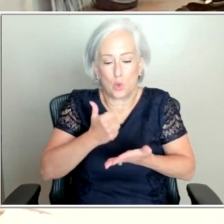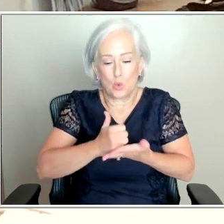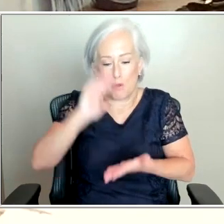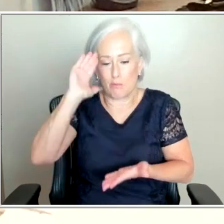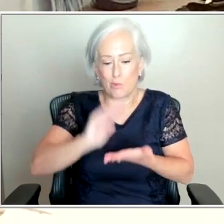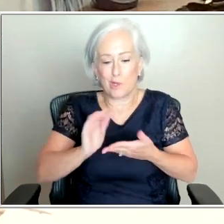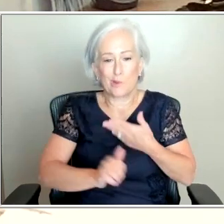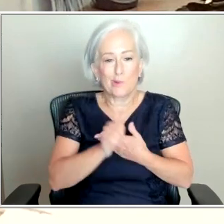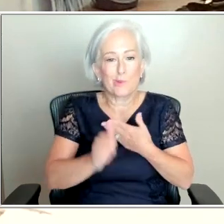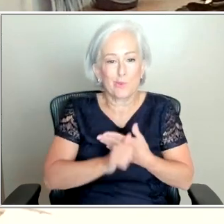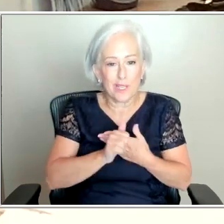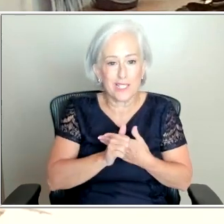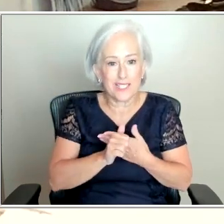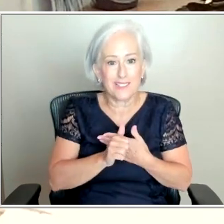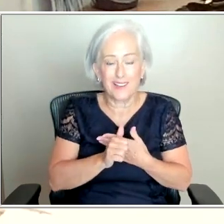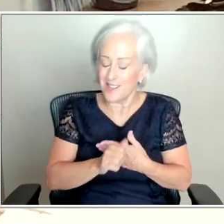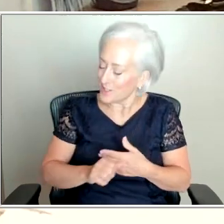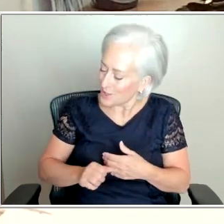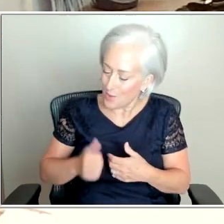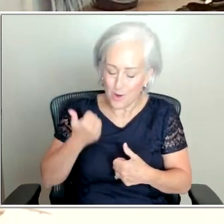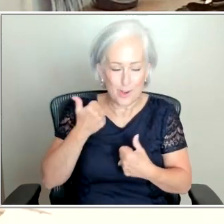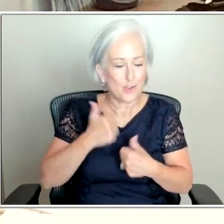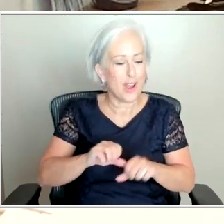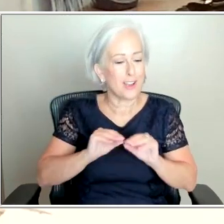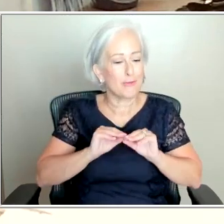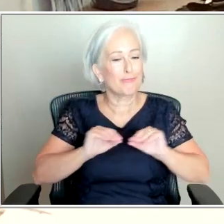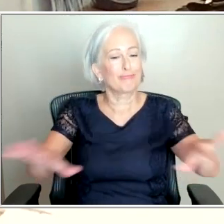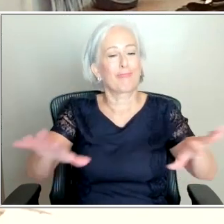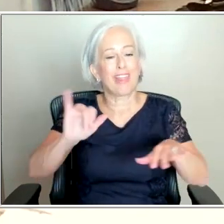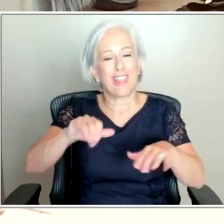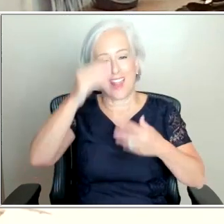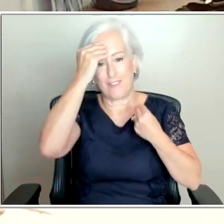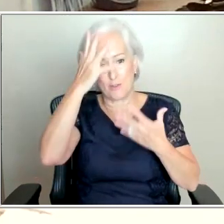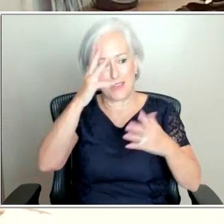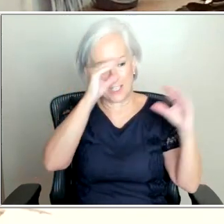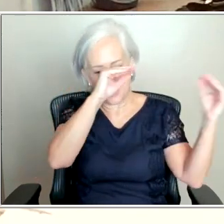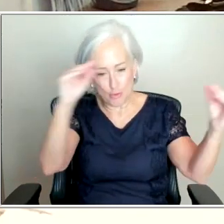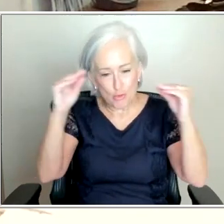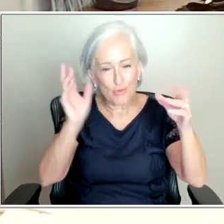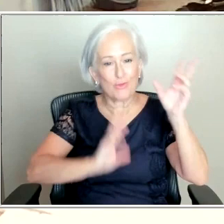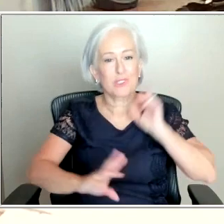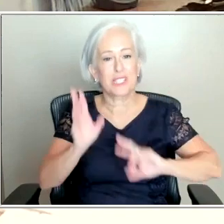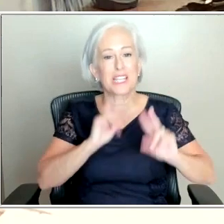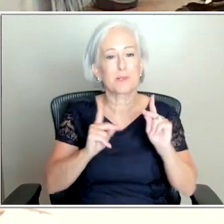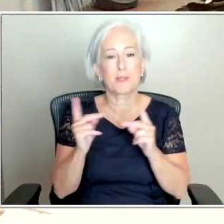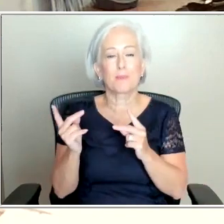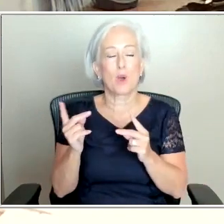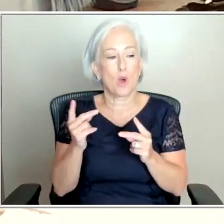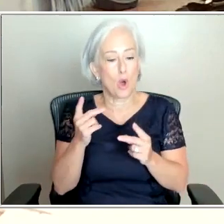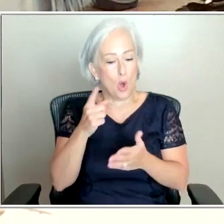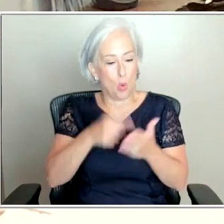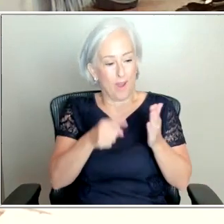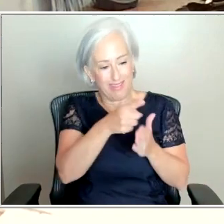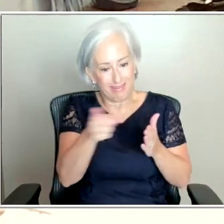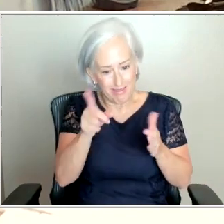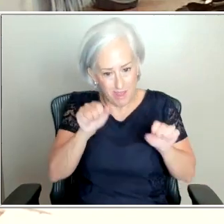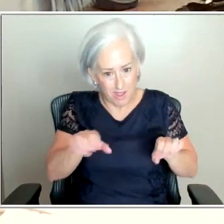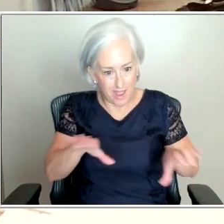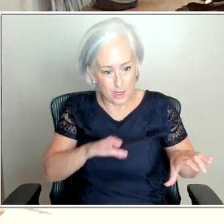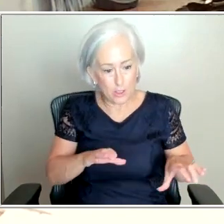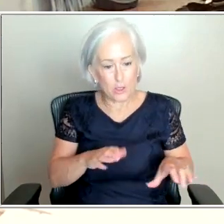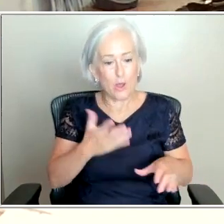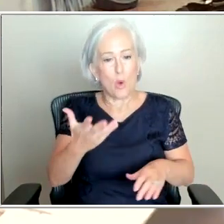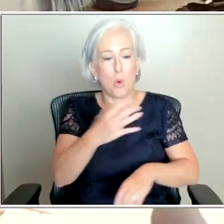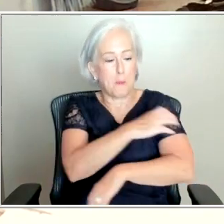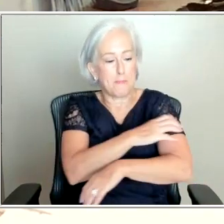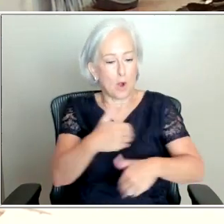And we're working hard to get that information out and really try to teach people, what can they do, what power do they have